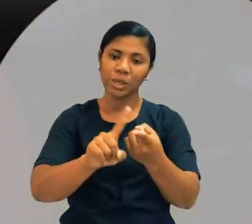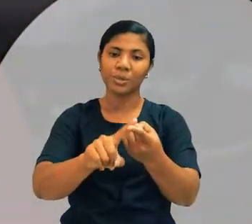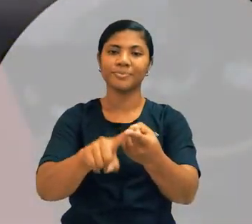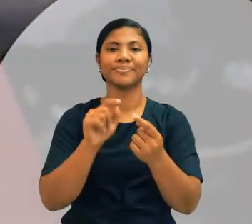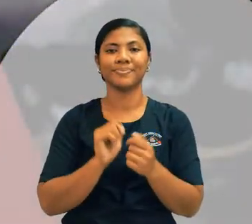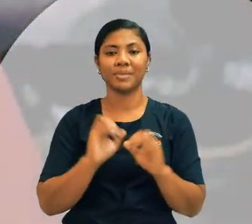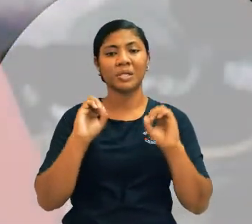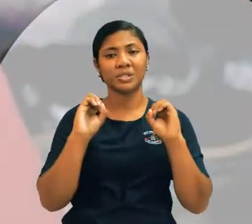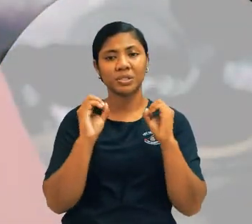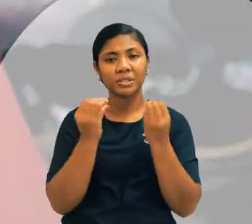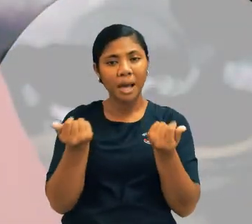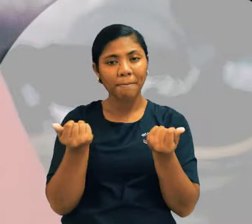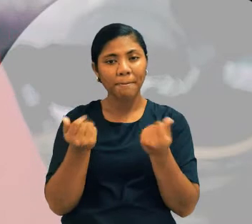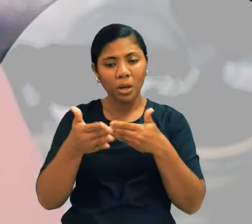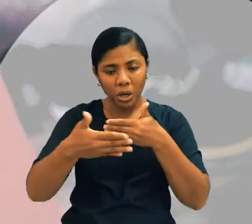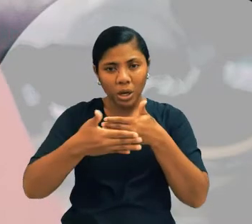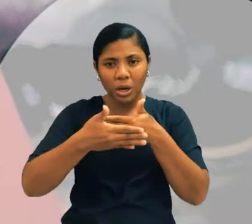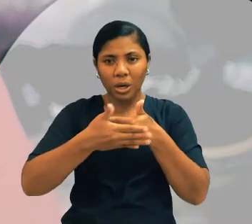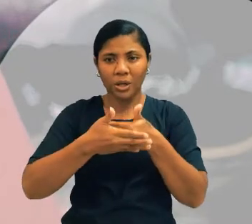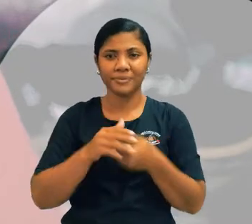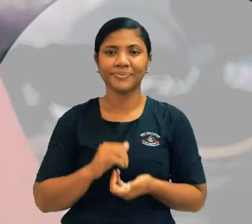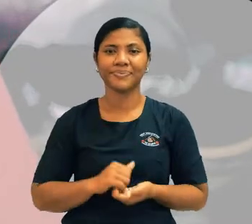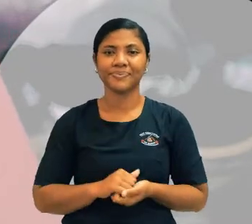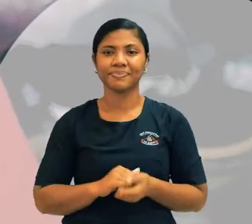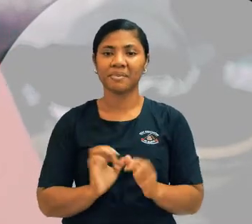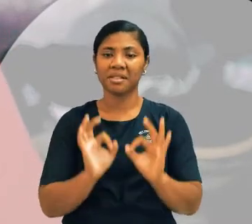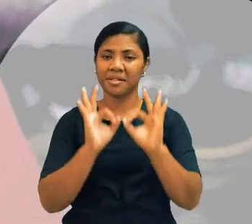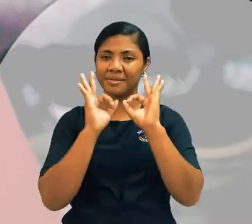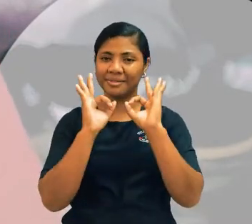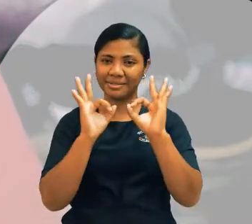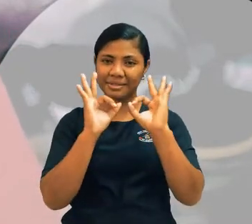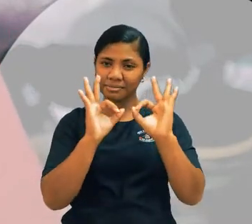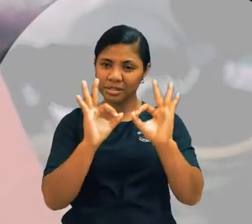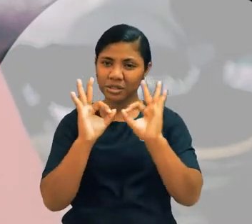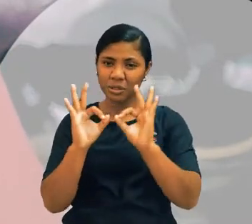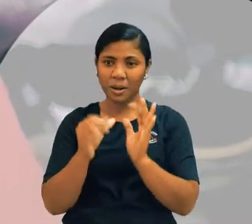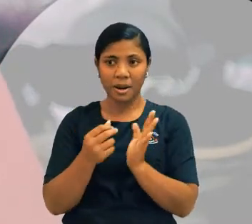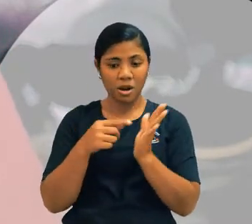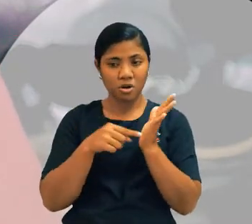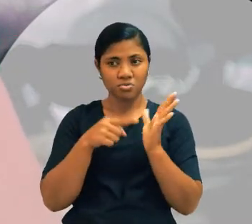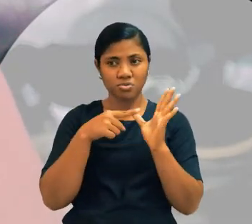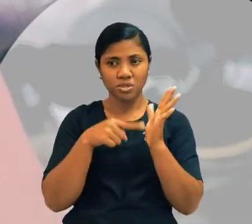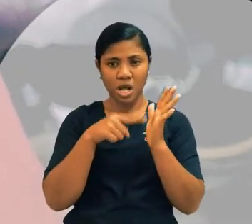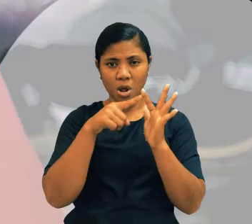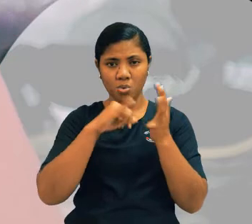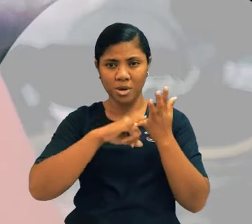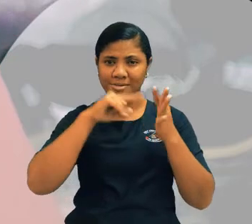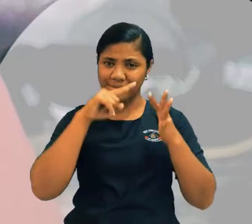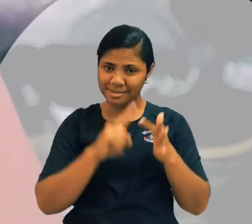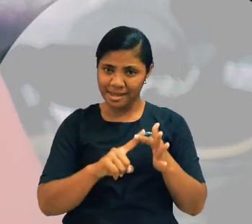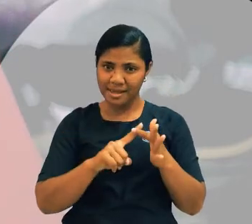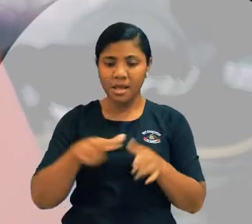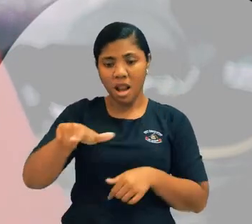success. During this time, in this period of COVID-19, it's a big difference with our